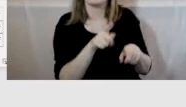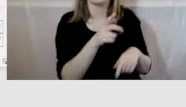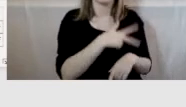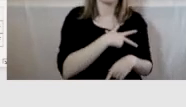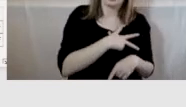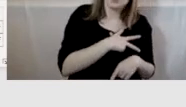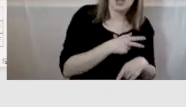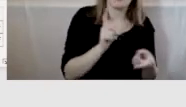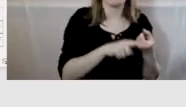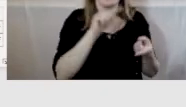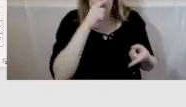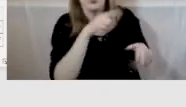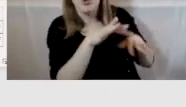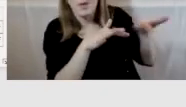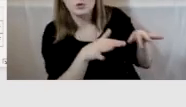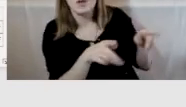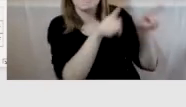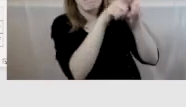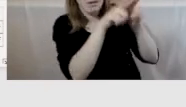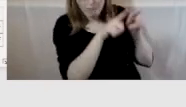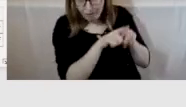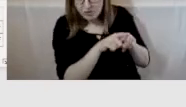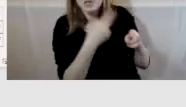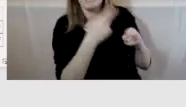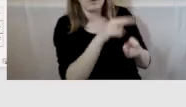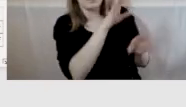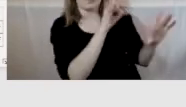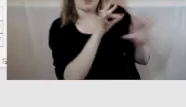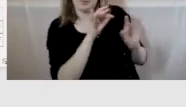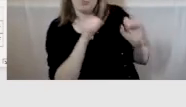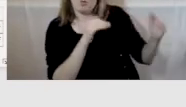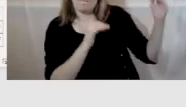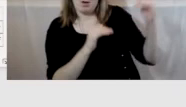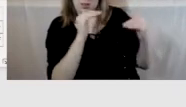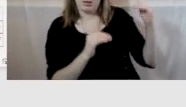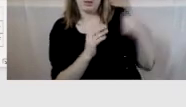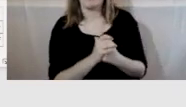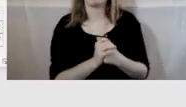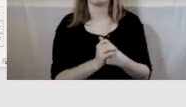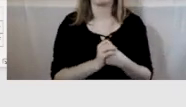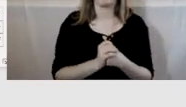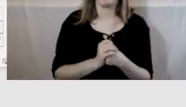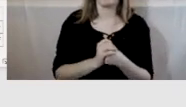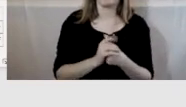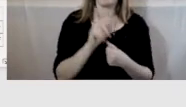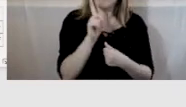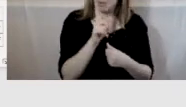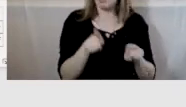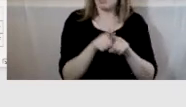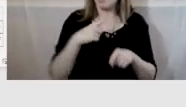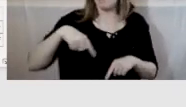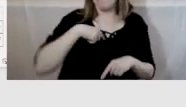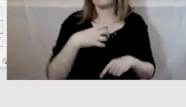ir ekonominė situacija yra artimos, tačiau mums yra labai svarbu,